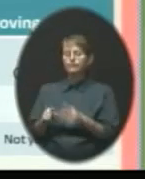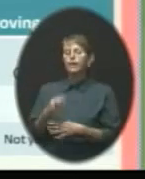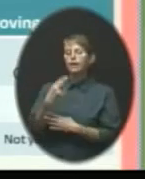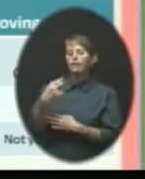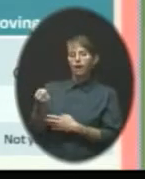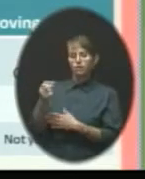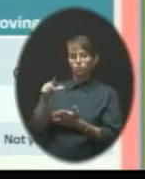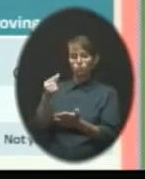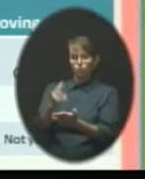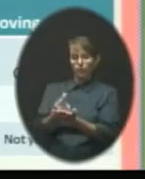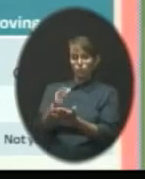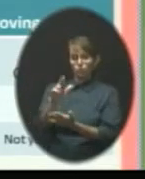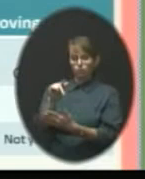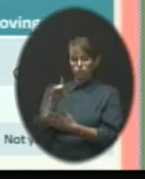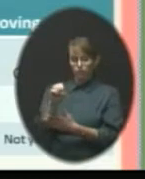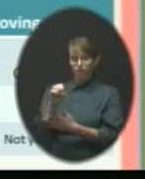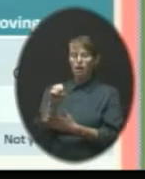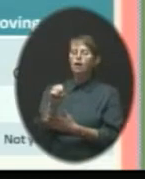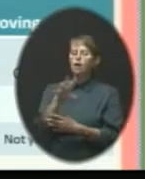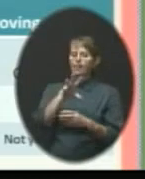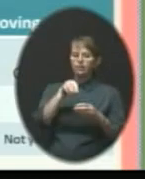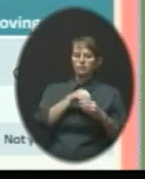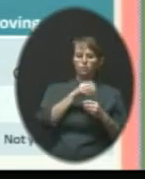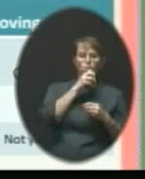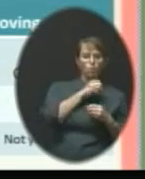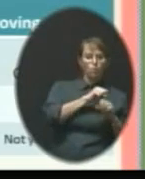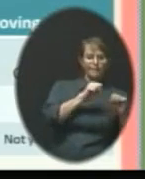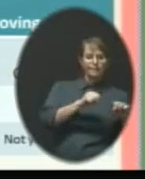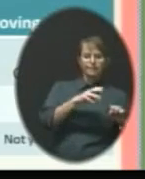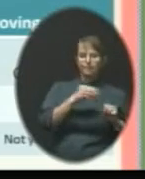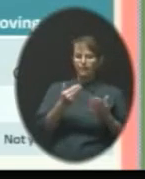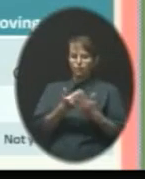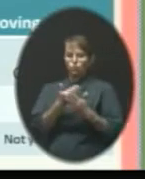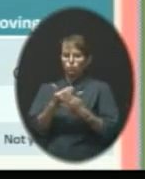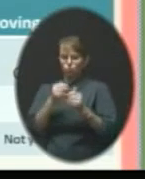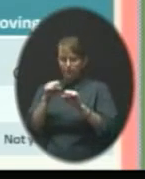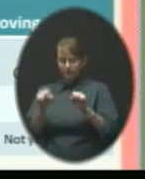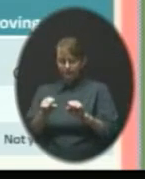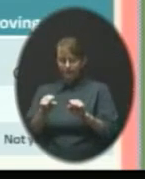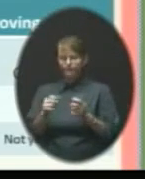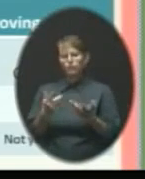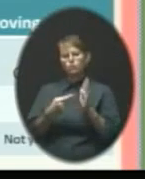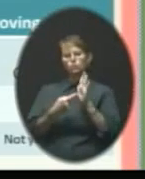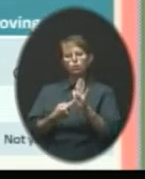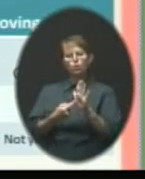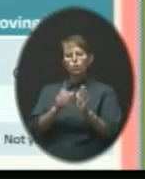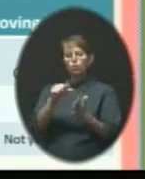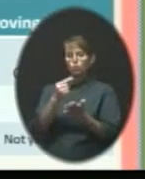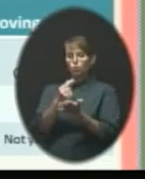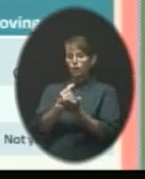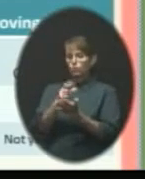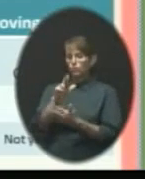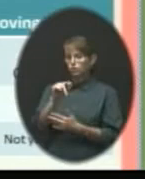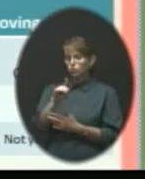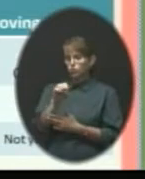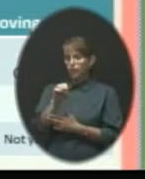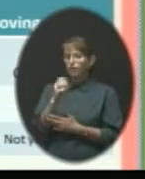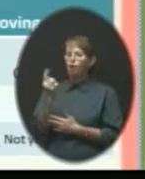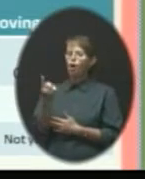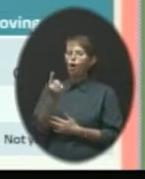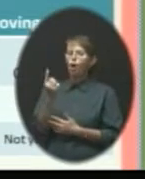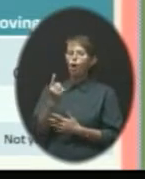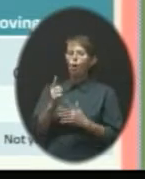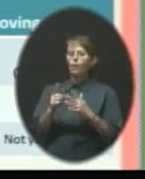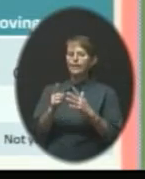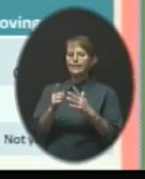part of the new system and part of the old, what I want to point out for you there is graduation rates always run a year behind.